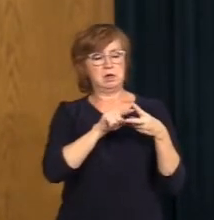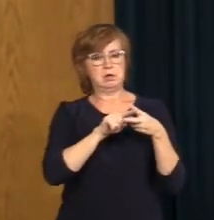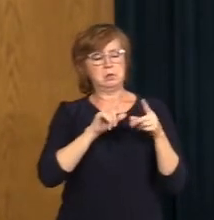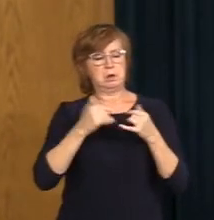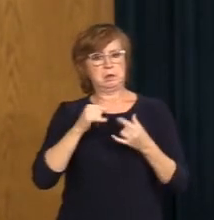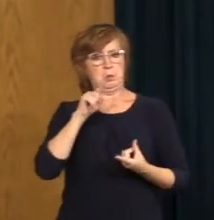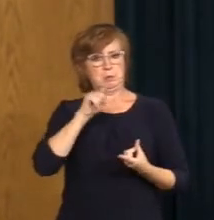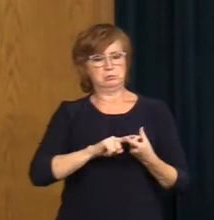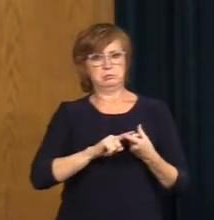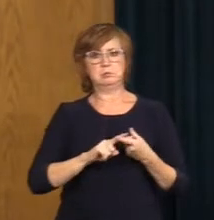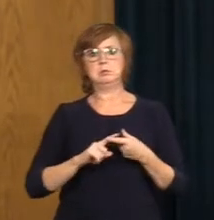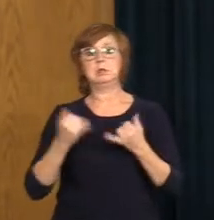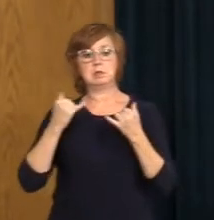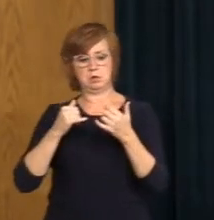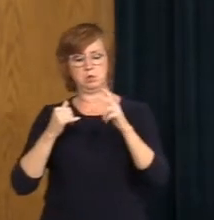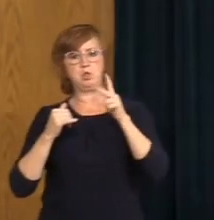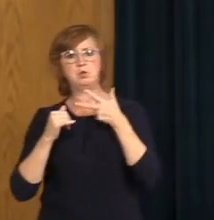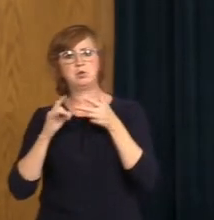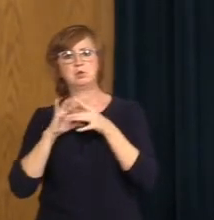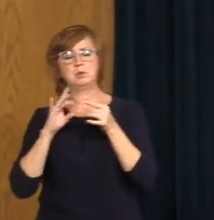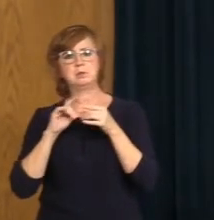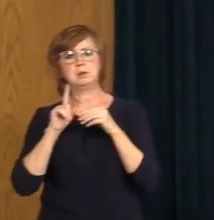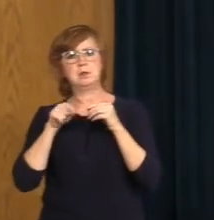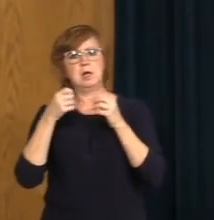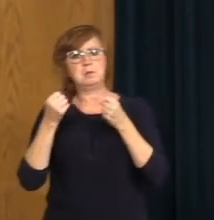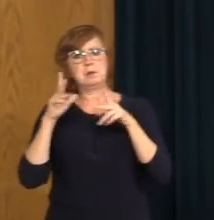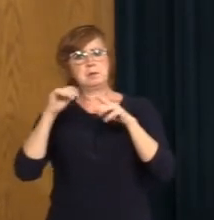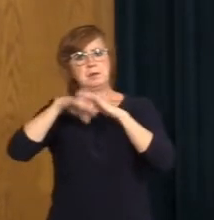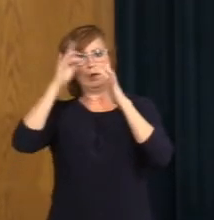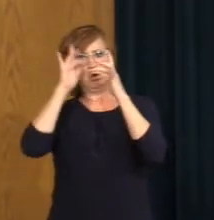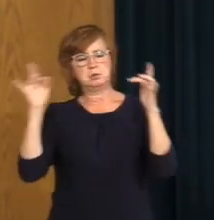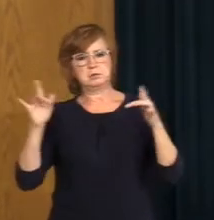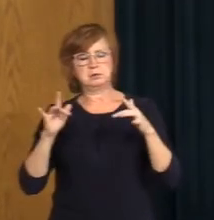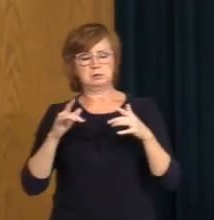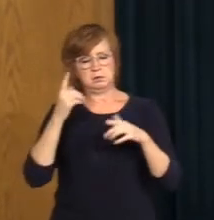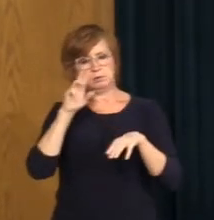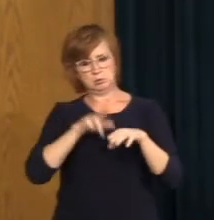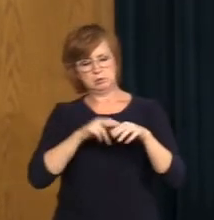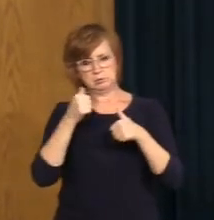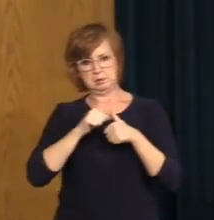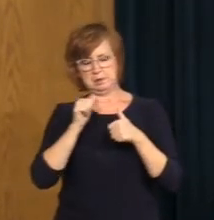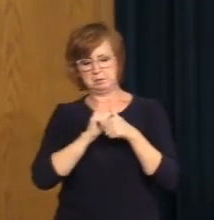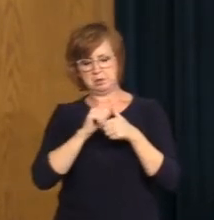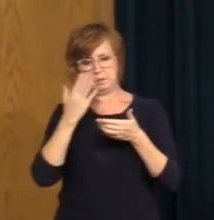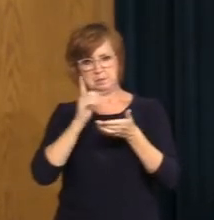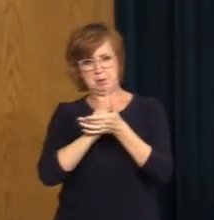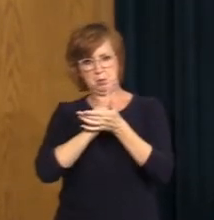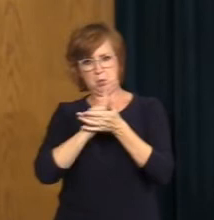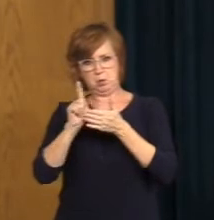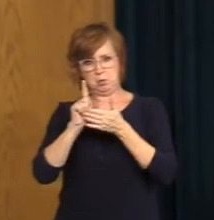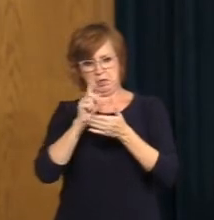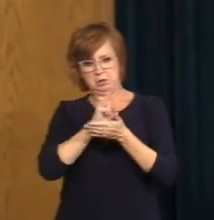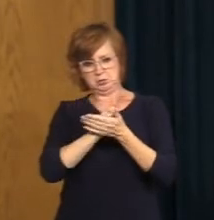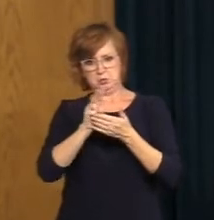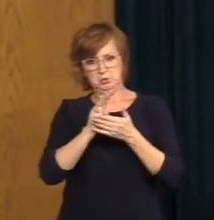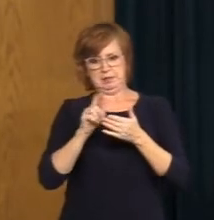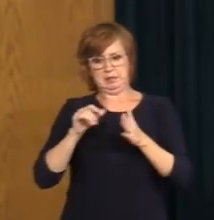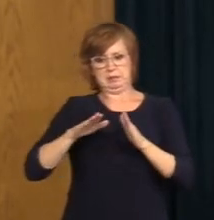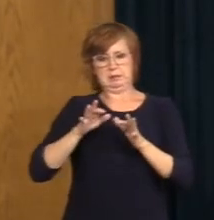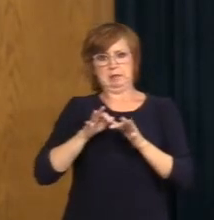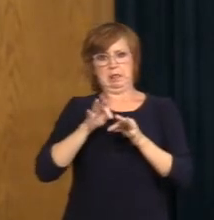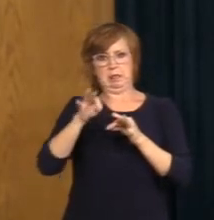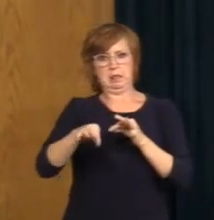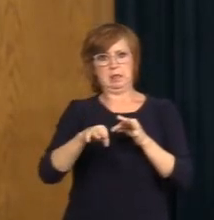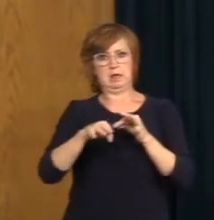And finally, our hospitalization numbers, again, they have a lag of 1 or 2 weeks from our active case numbers. But again, they were extremely